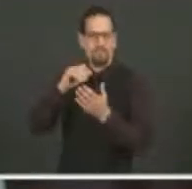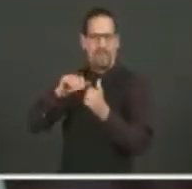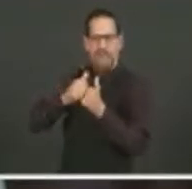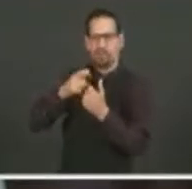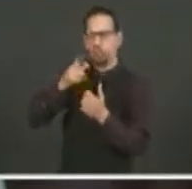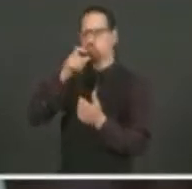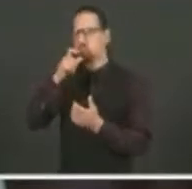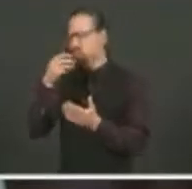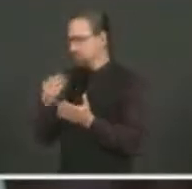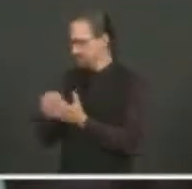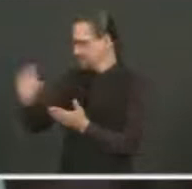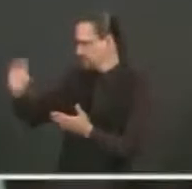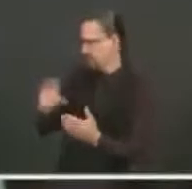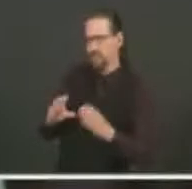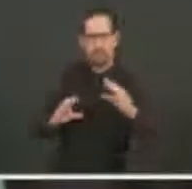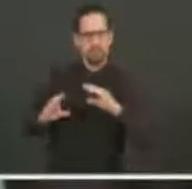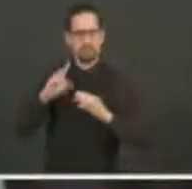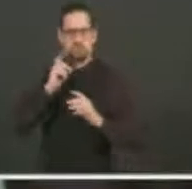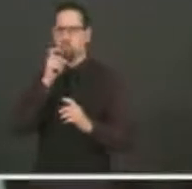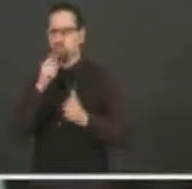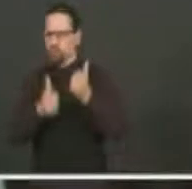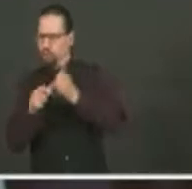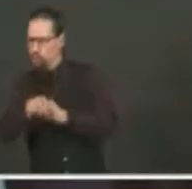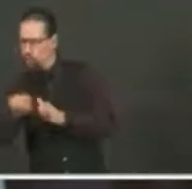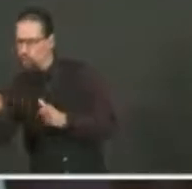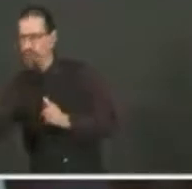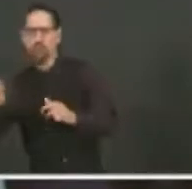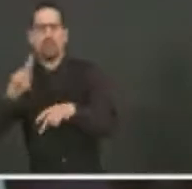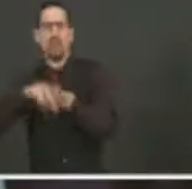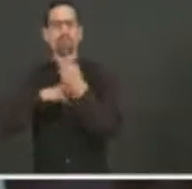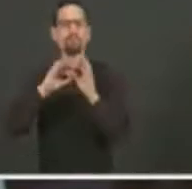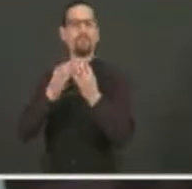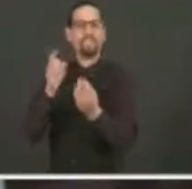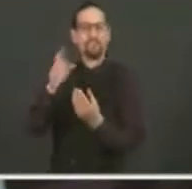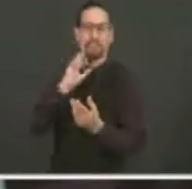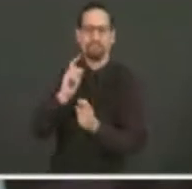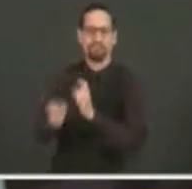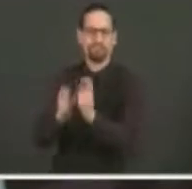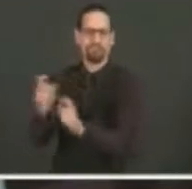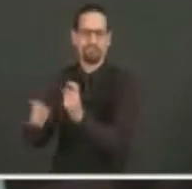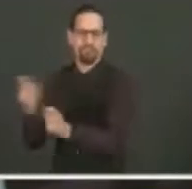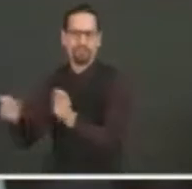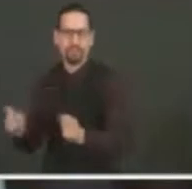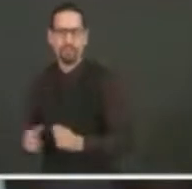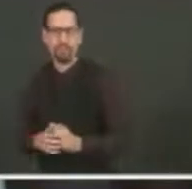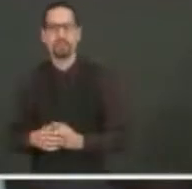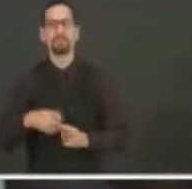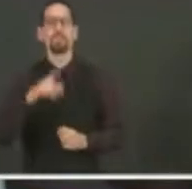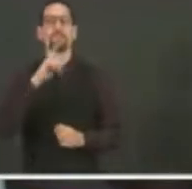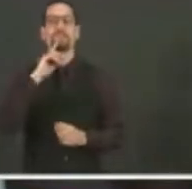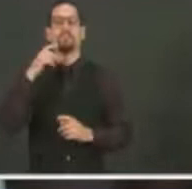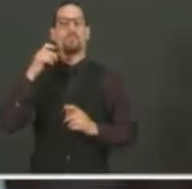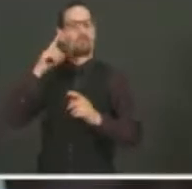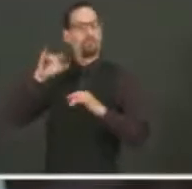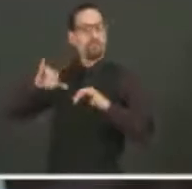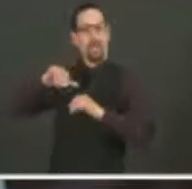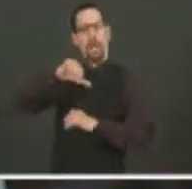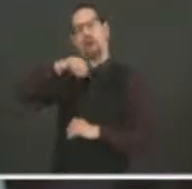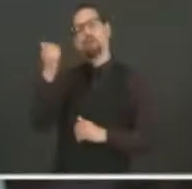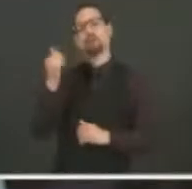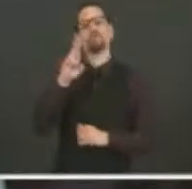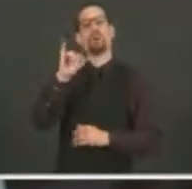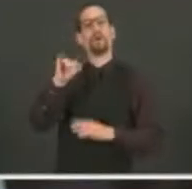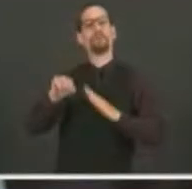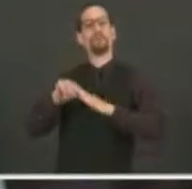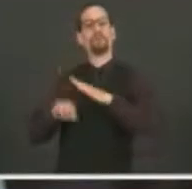families that need it most. The Rhode Island Foundation has also established a fund for larger donors, and thank you, Rhode